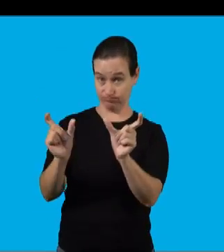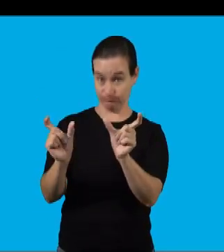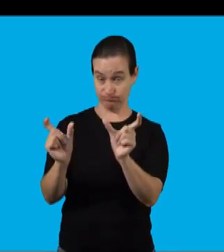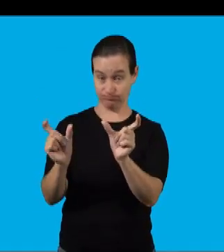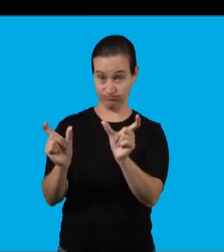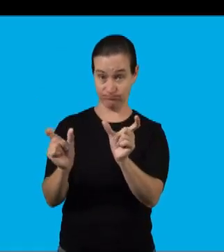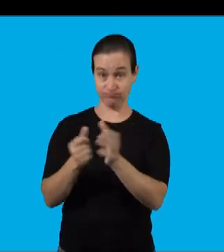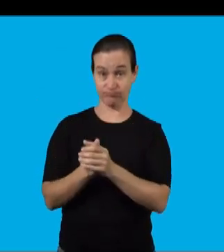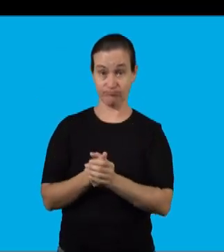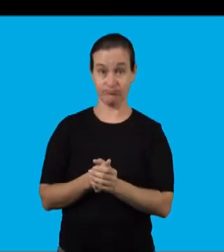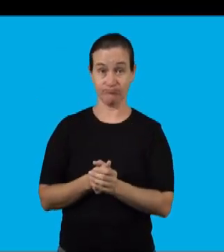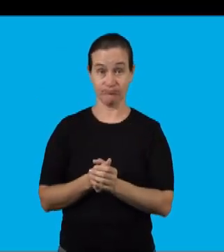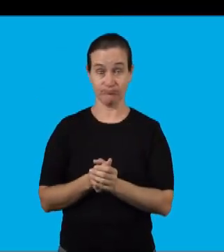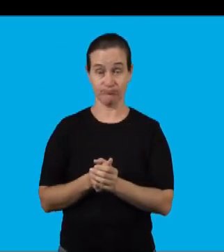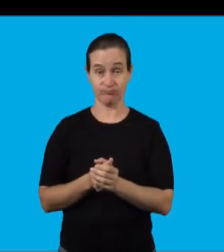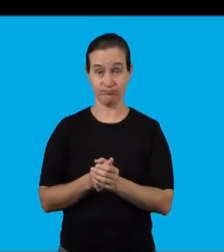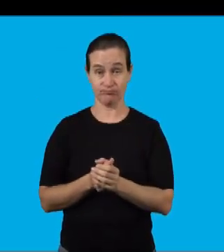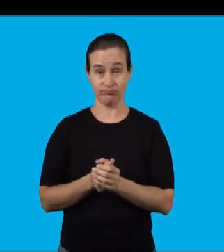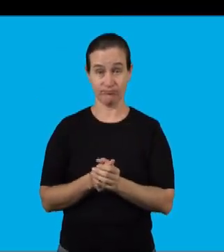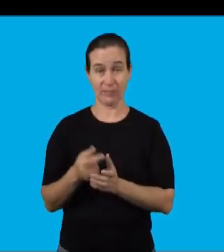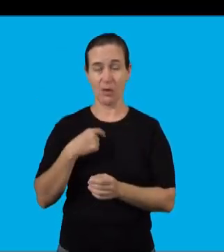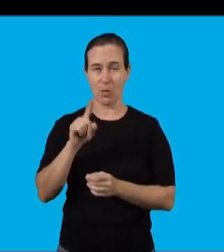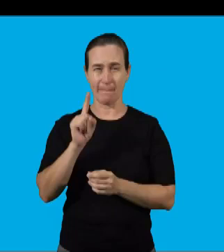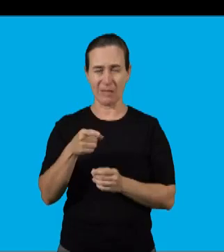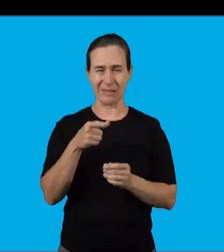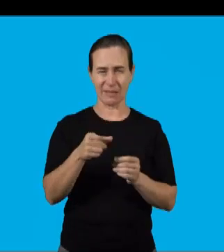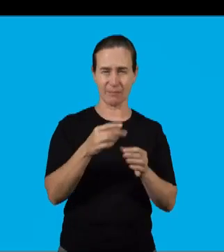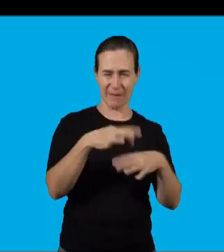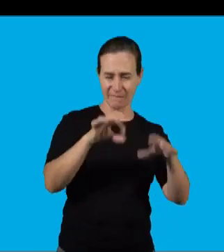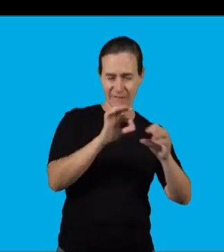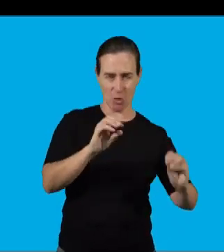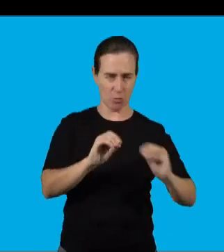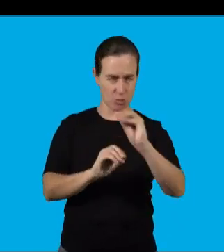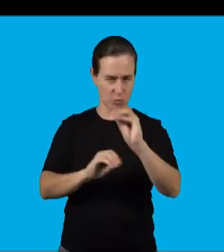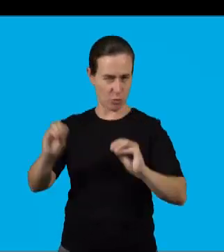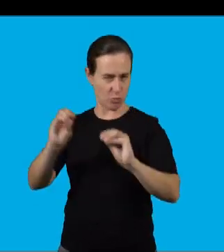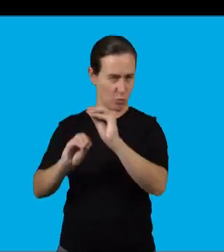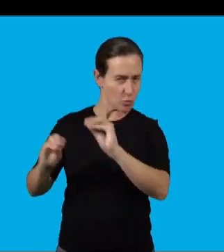sums that are presented in sigma notation, and we need to substitute